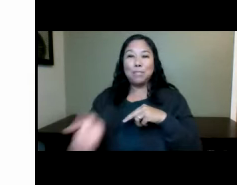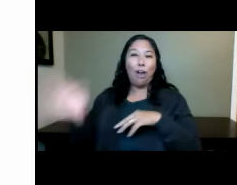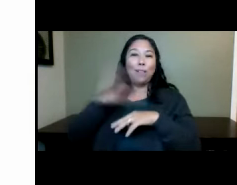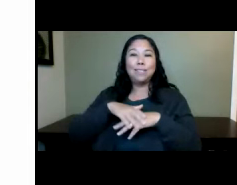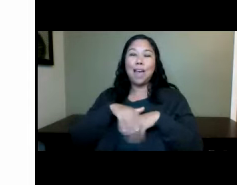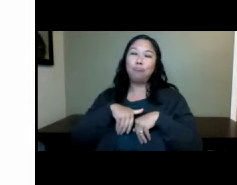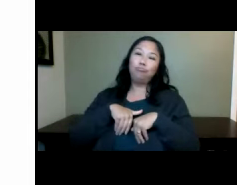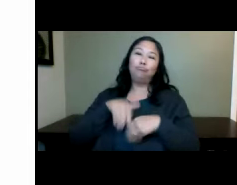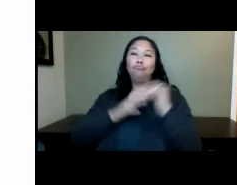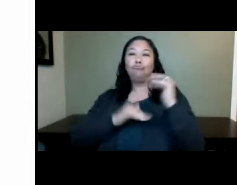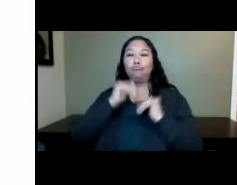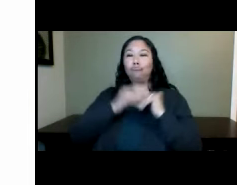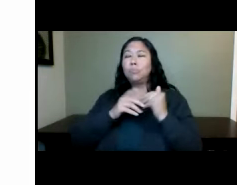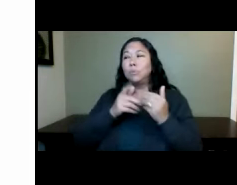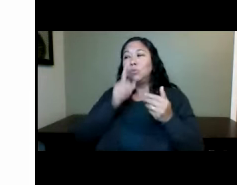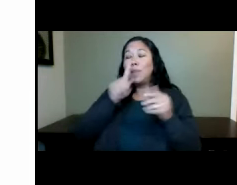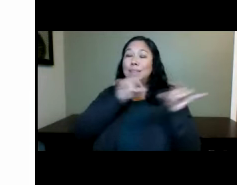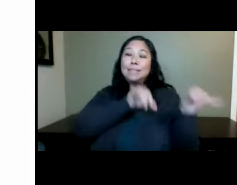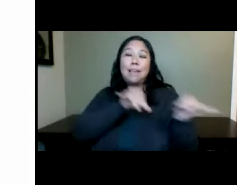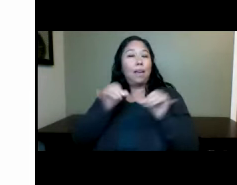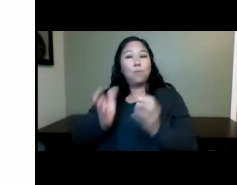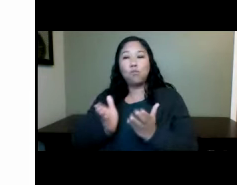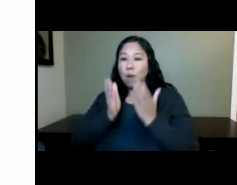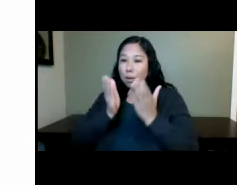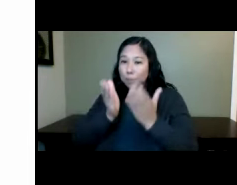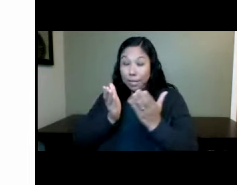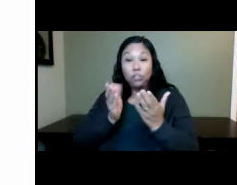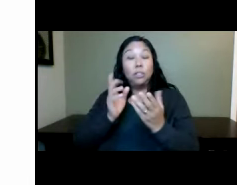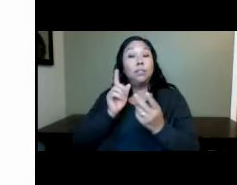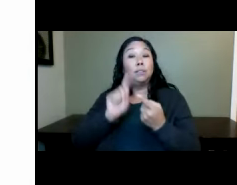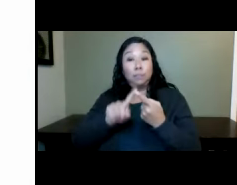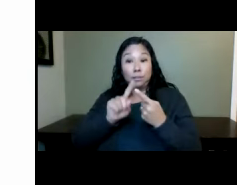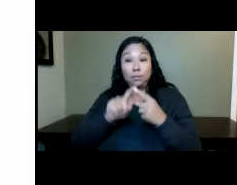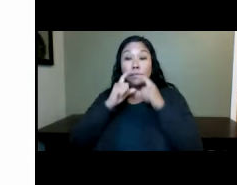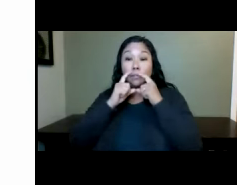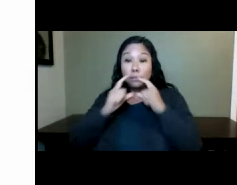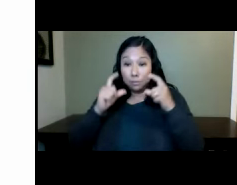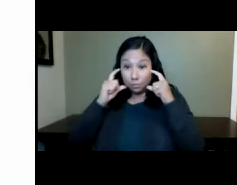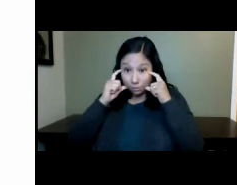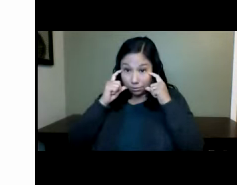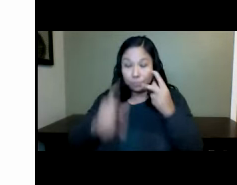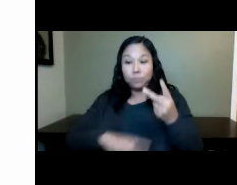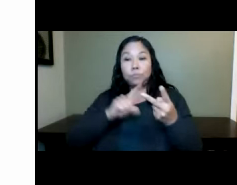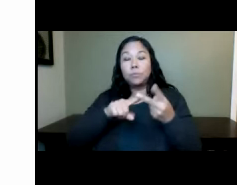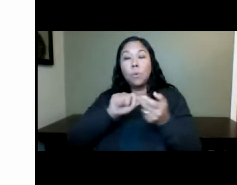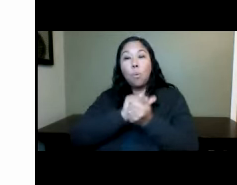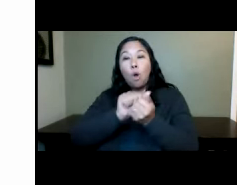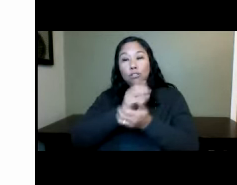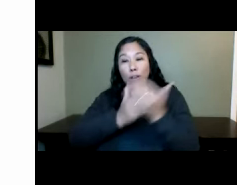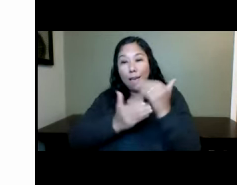the same recommendations hold. So wearing a mask, keep washing your hands frequently, keeping a distance,